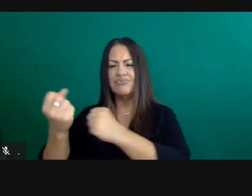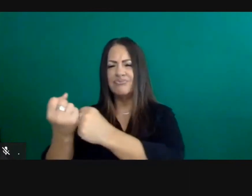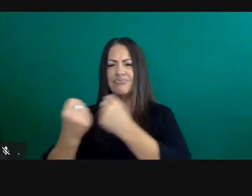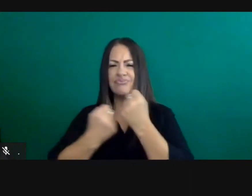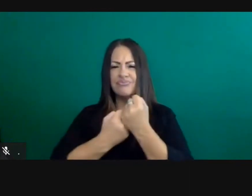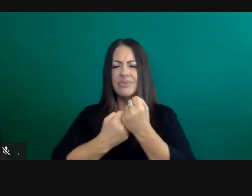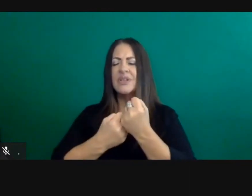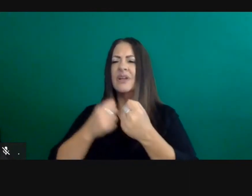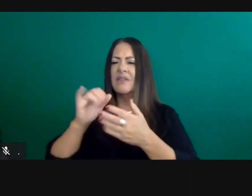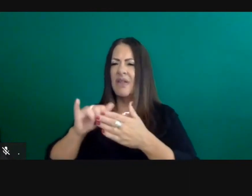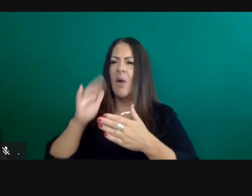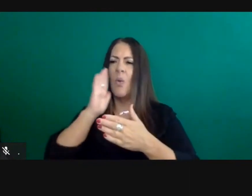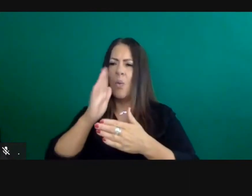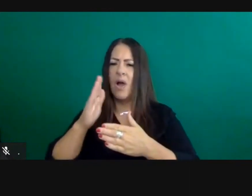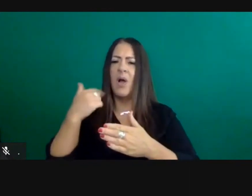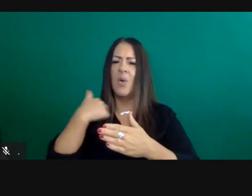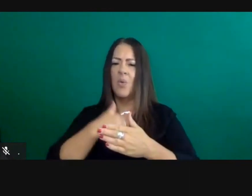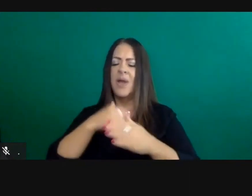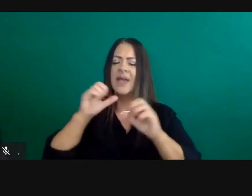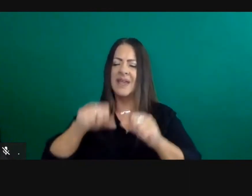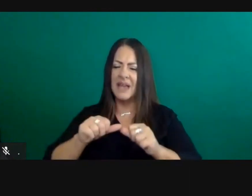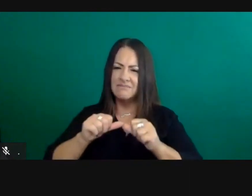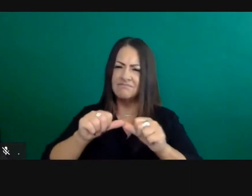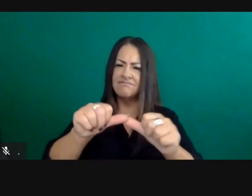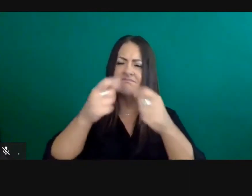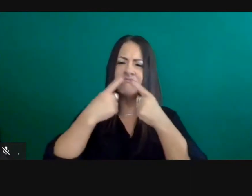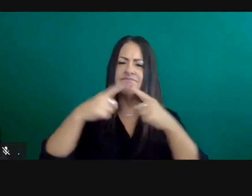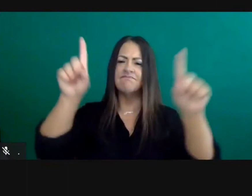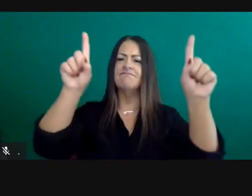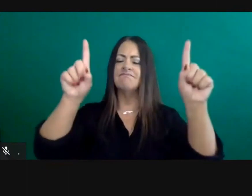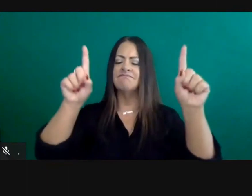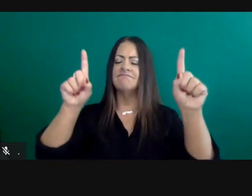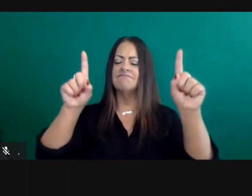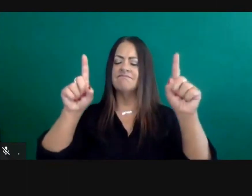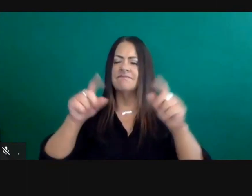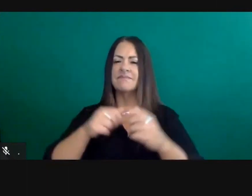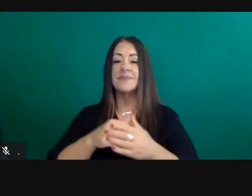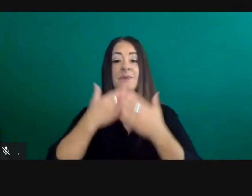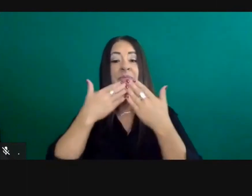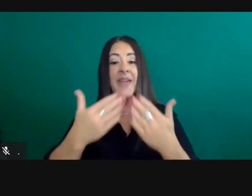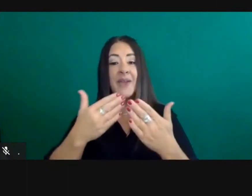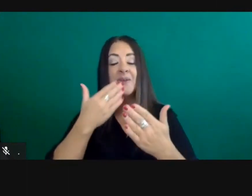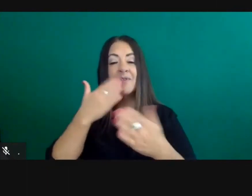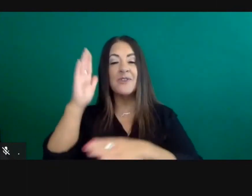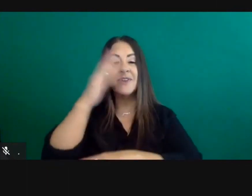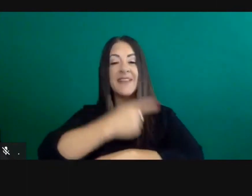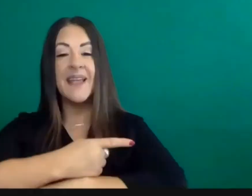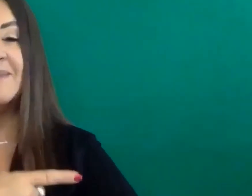believe is going to continue to carry us through. So with that, thank you very much and have a good afternoon.